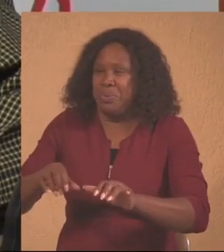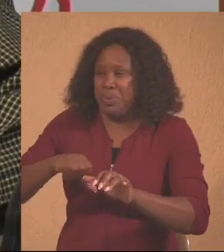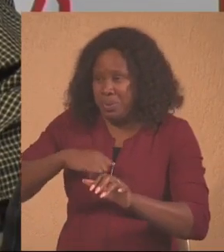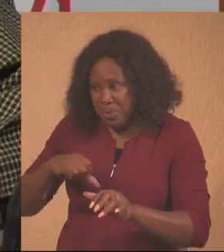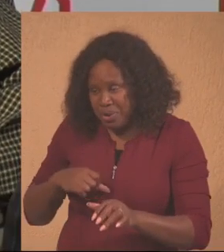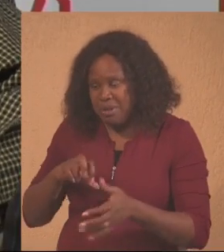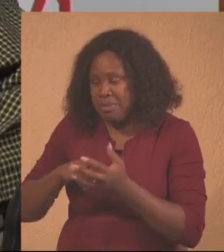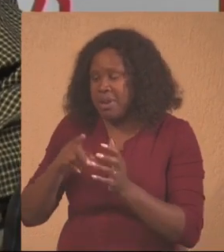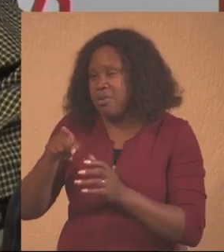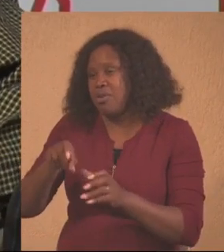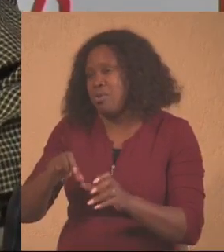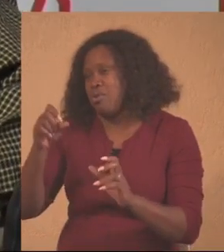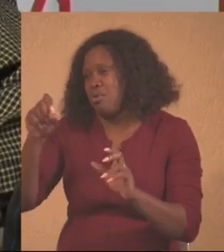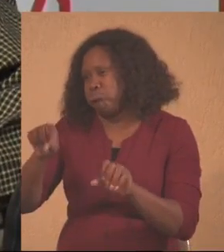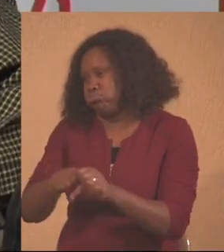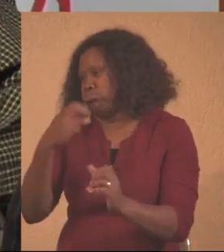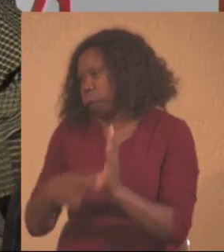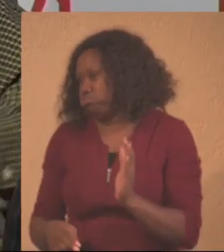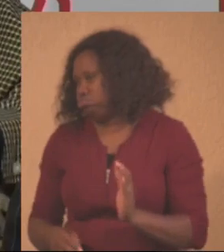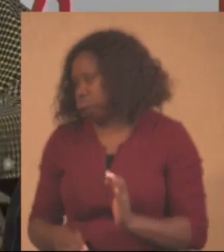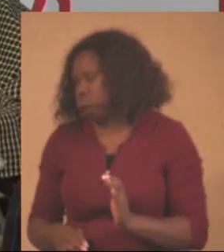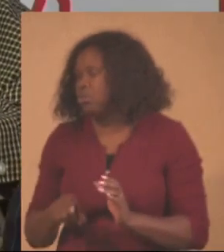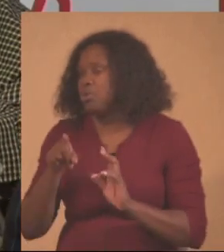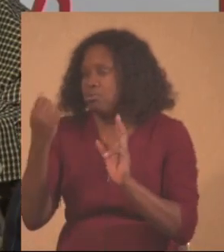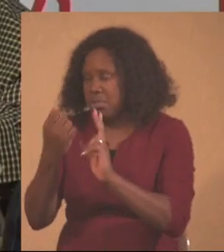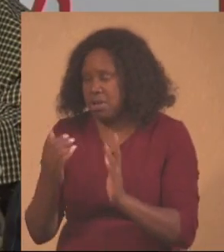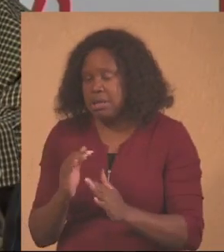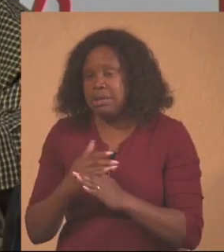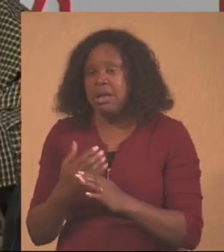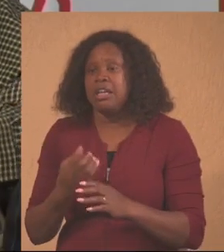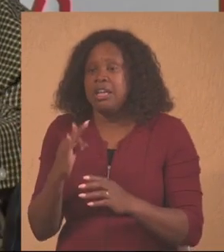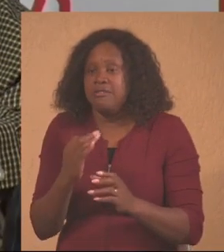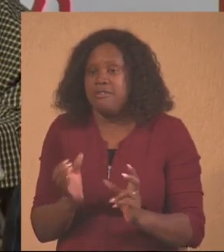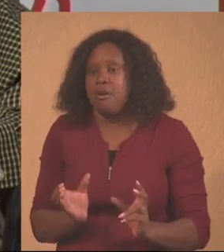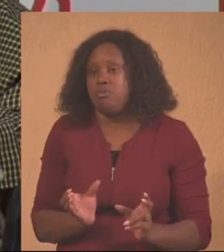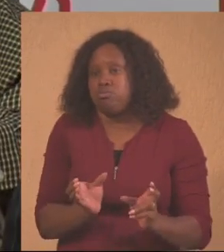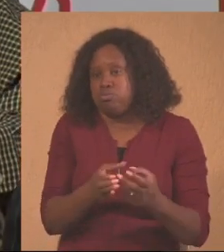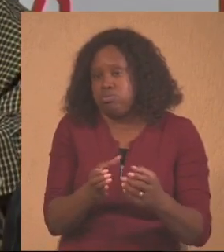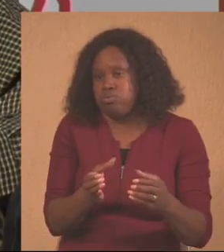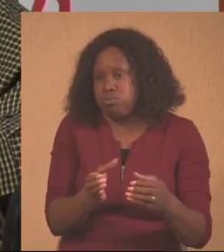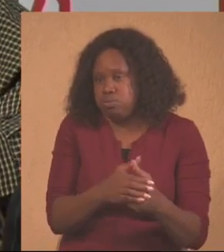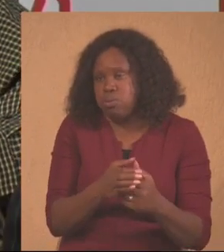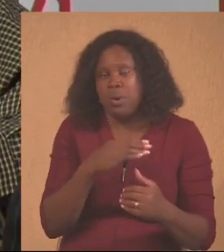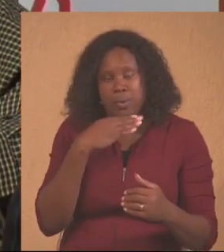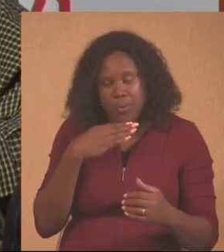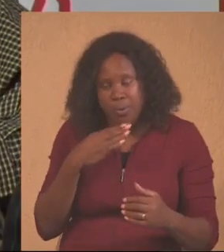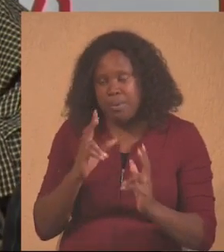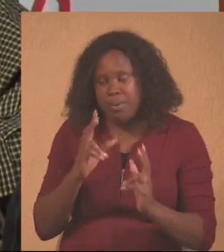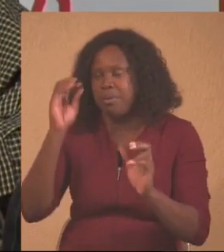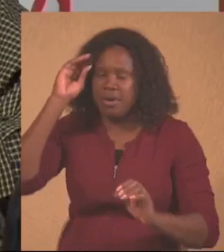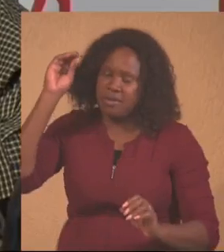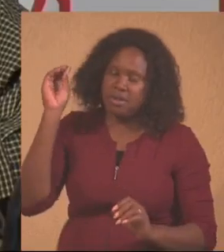isolated. Nobody knows exactly what is your status until 14 days. And you